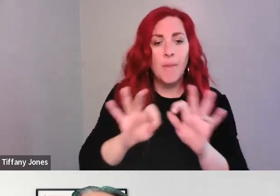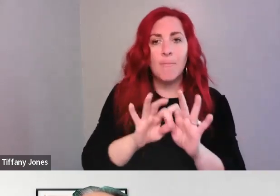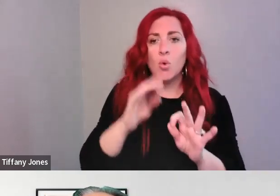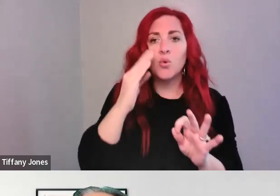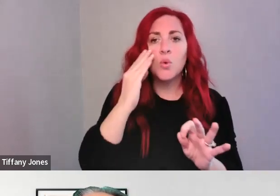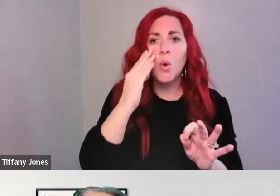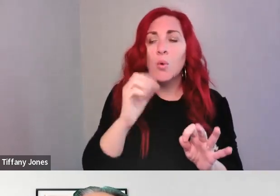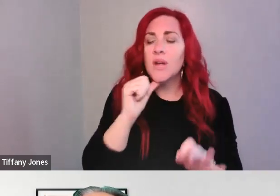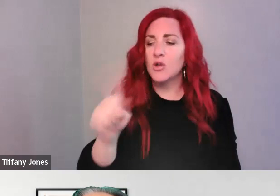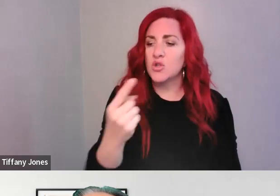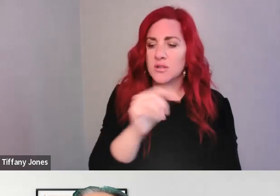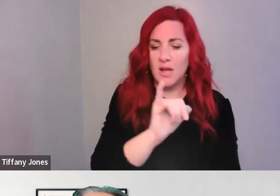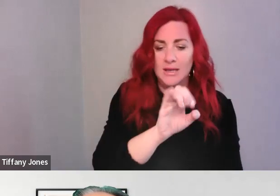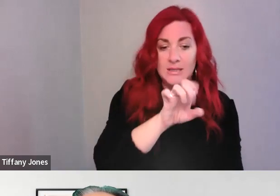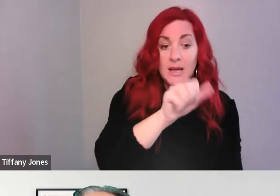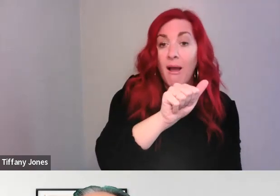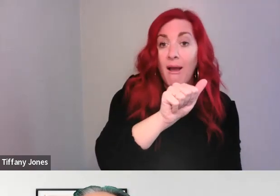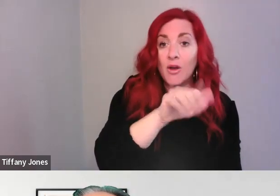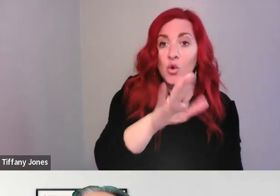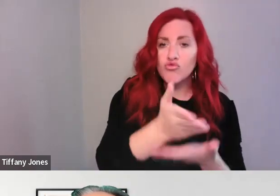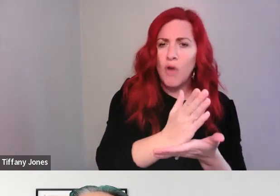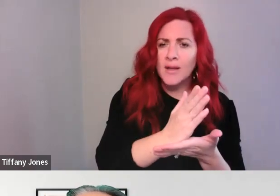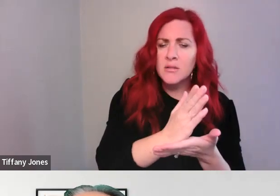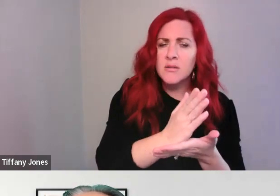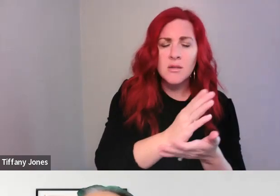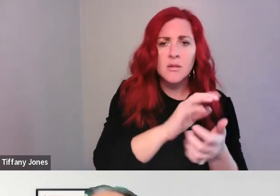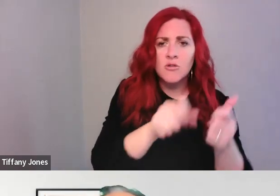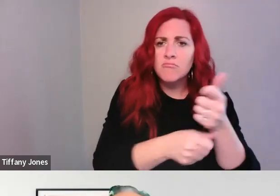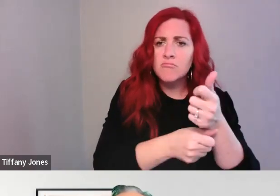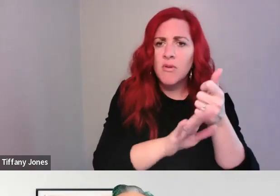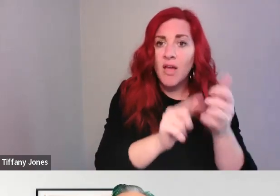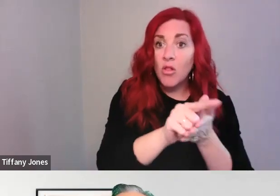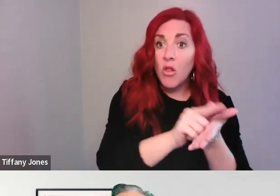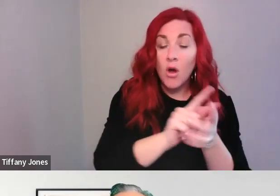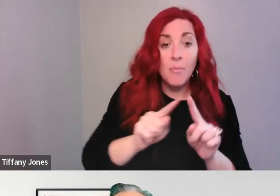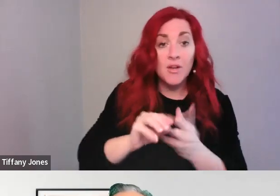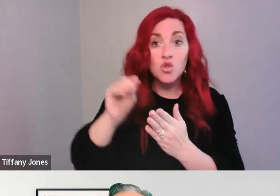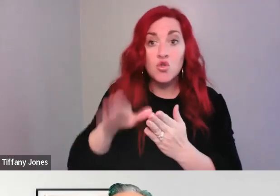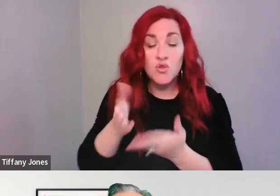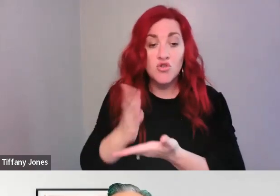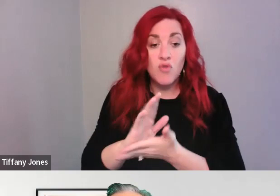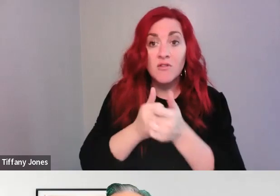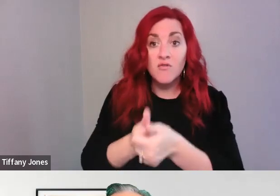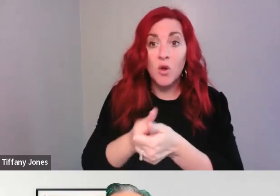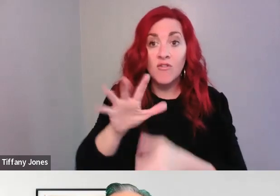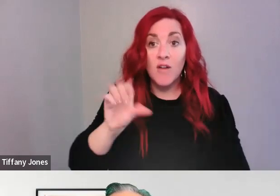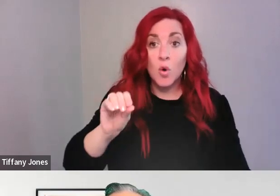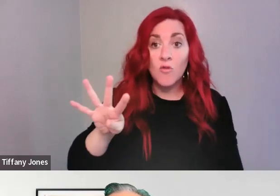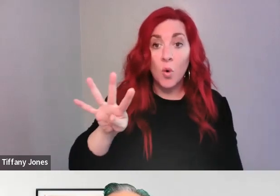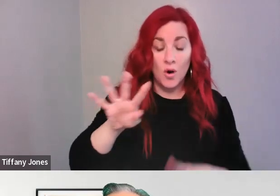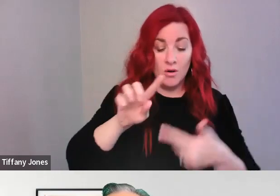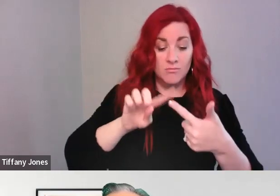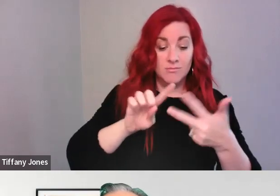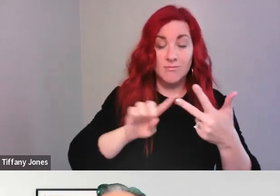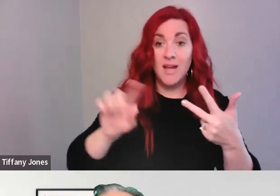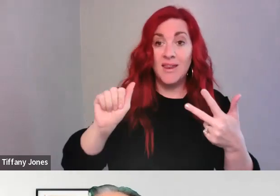only of IDEA and your rights under that law, but also of students' rights under 504 and the ADA.